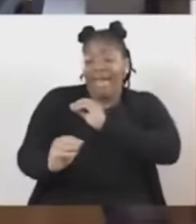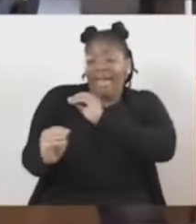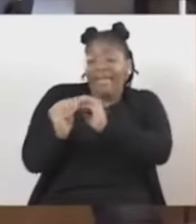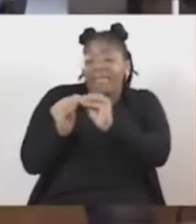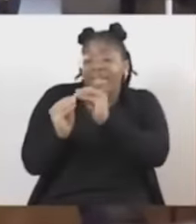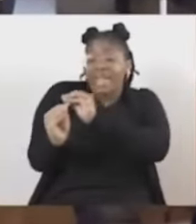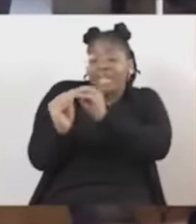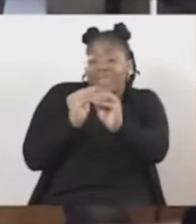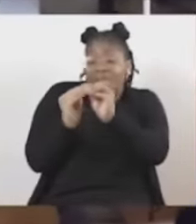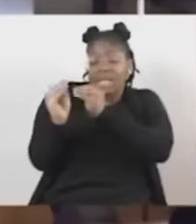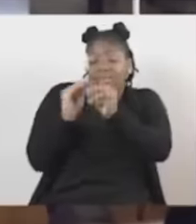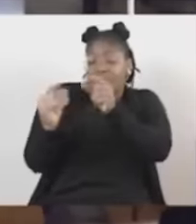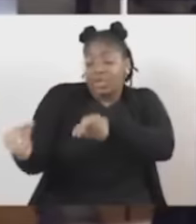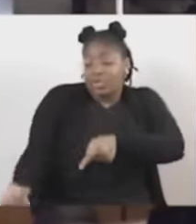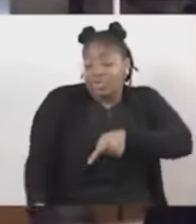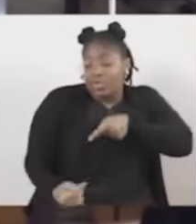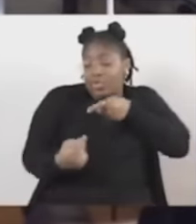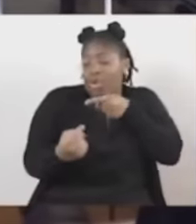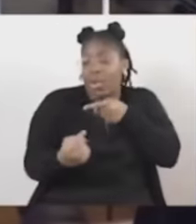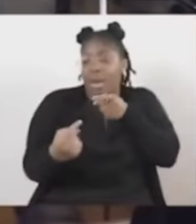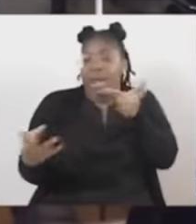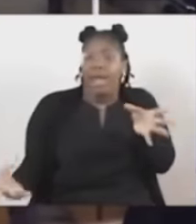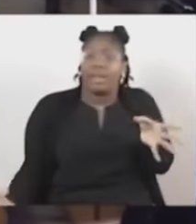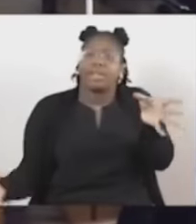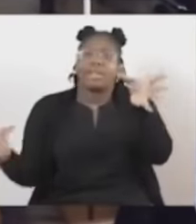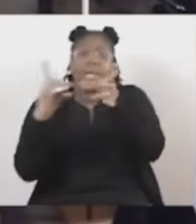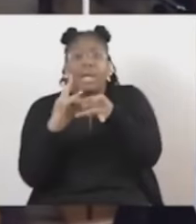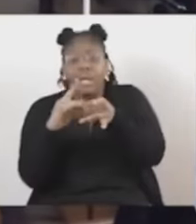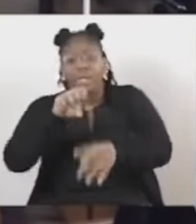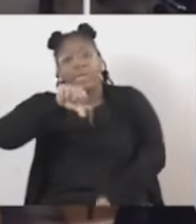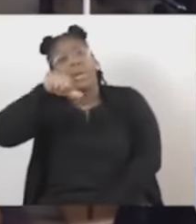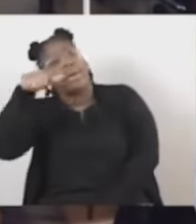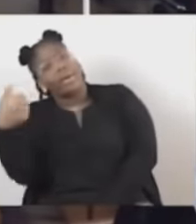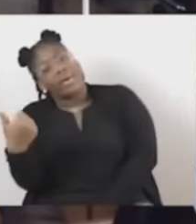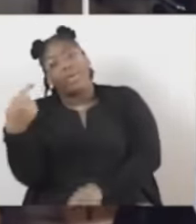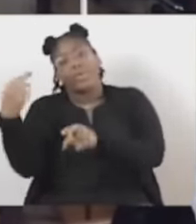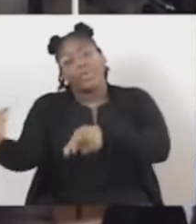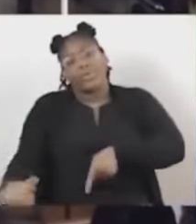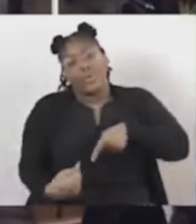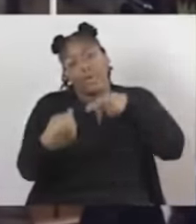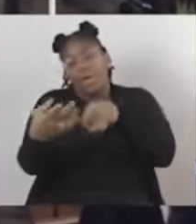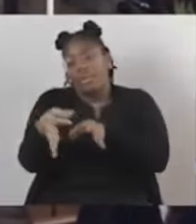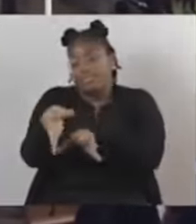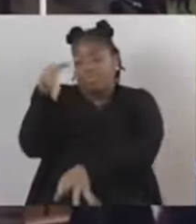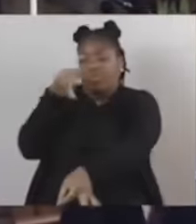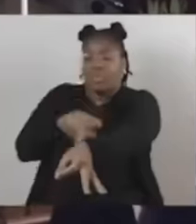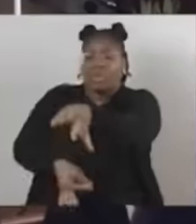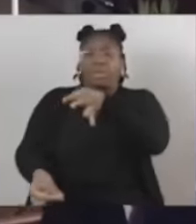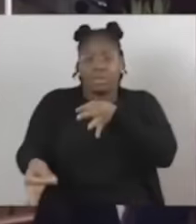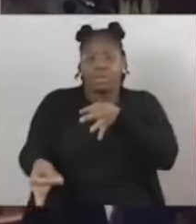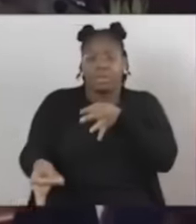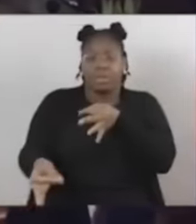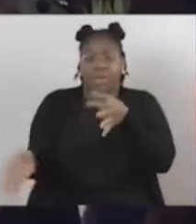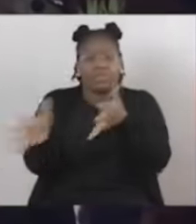the place that has partial separation and end up jeopardizing the whole garment.